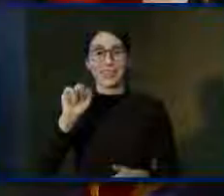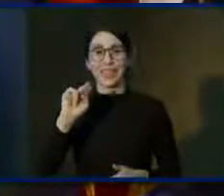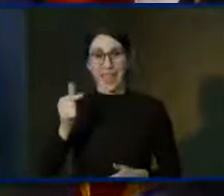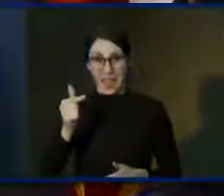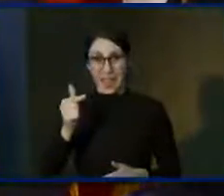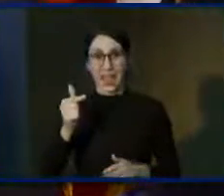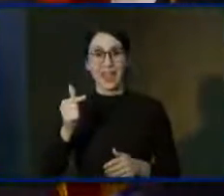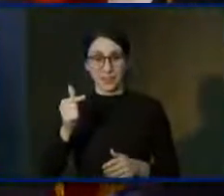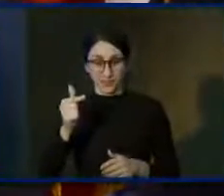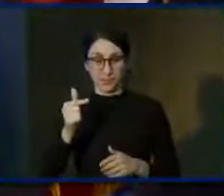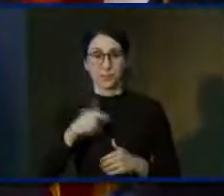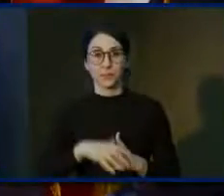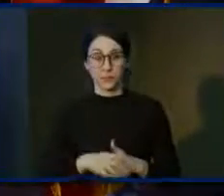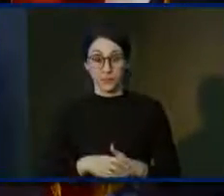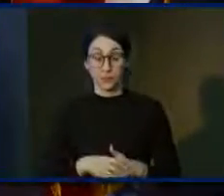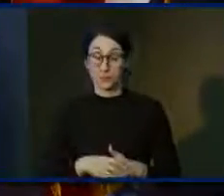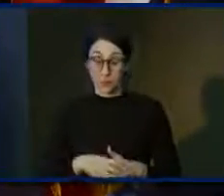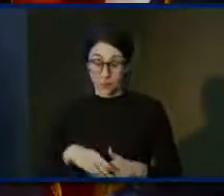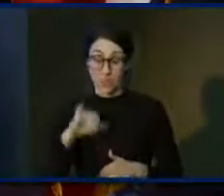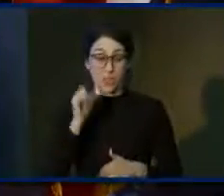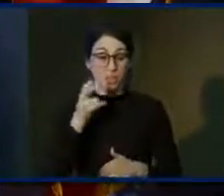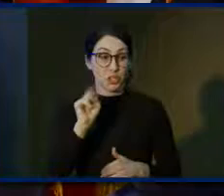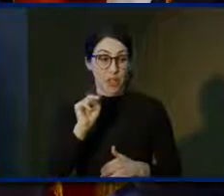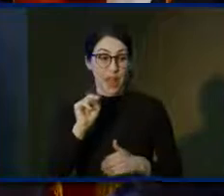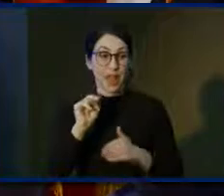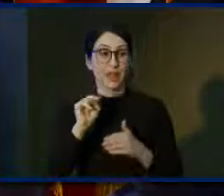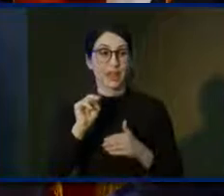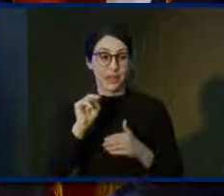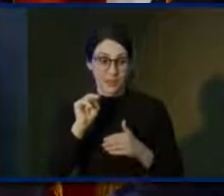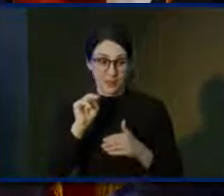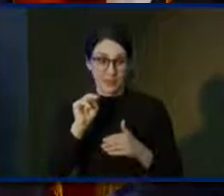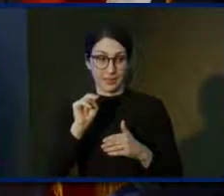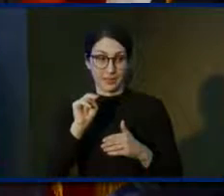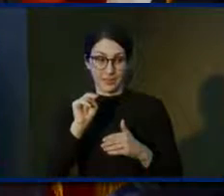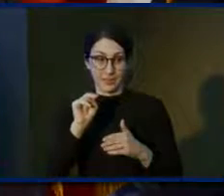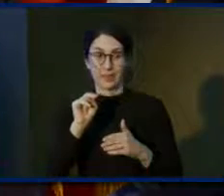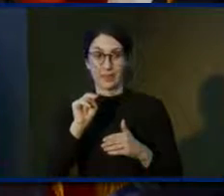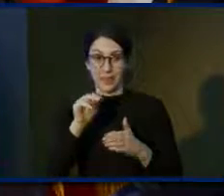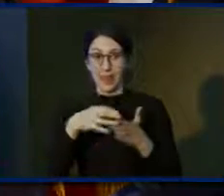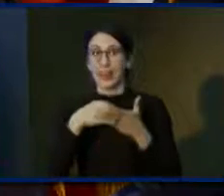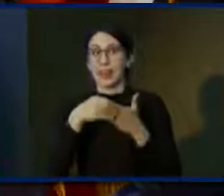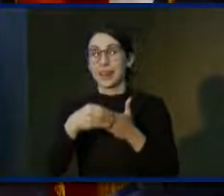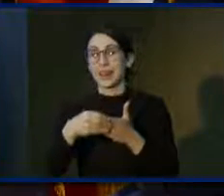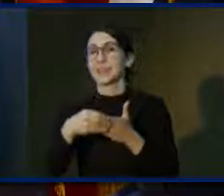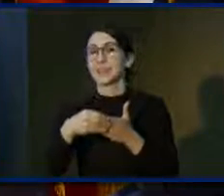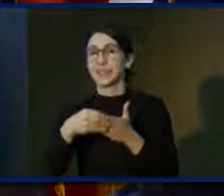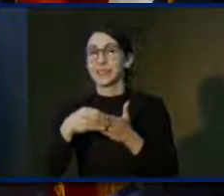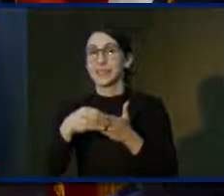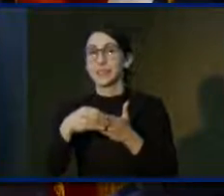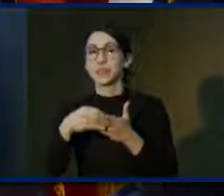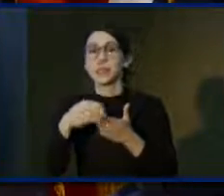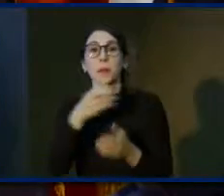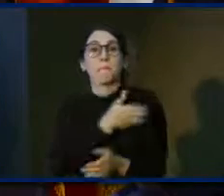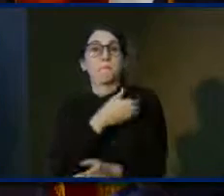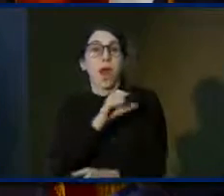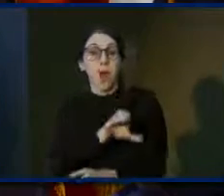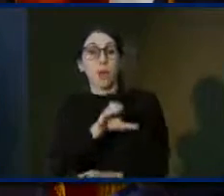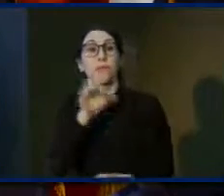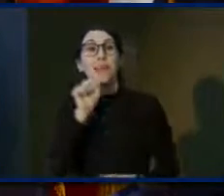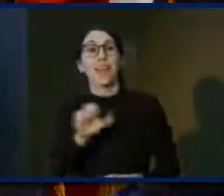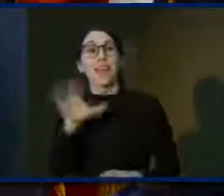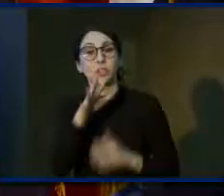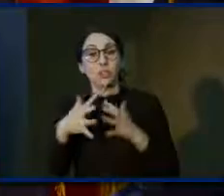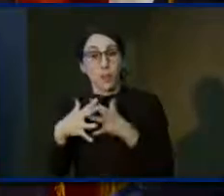Americans Advancing Justice. John leads the organization's efforts to fight civil rights and empower Asian Americans to create a